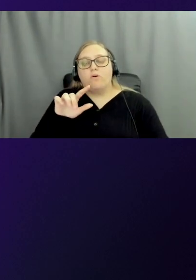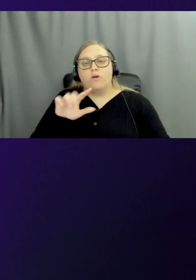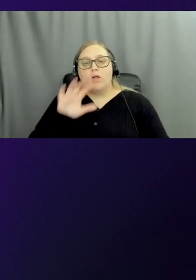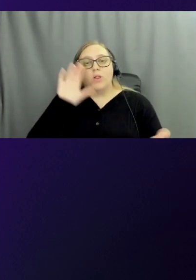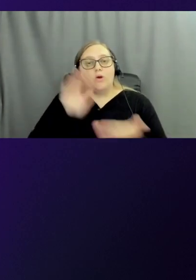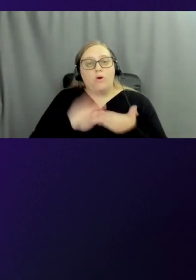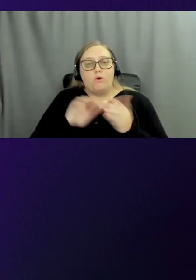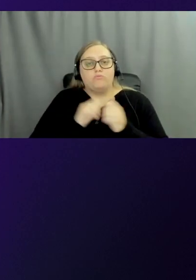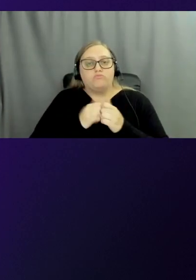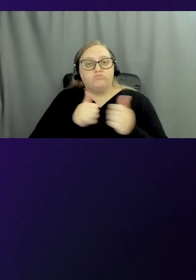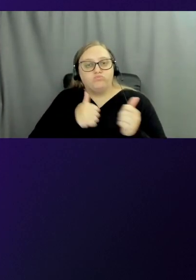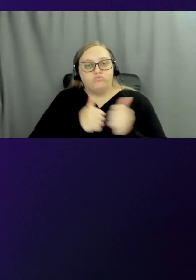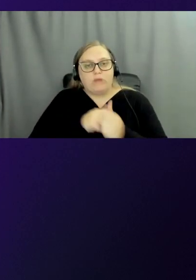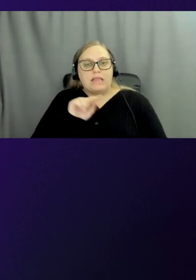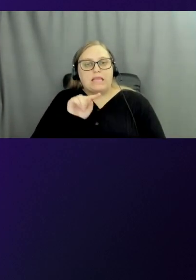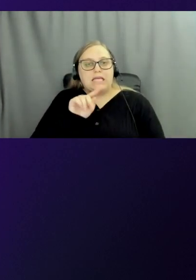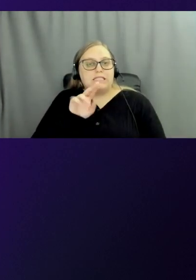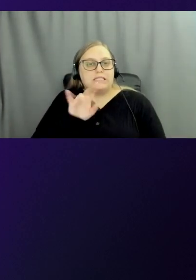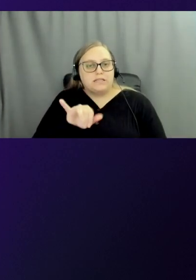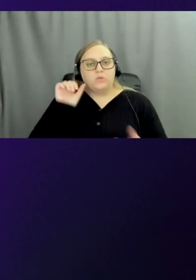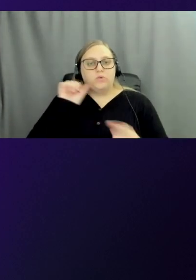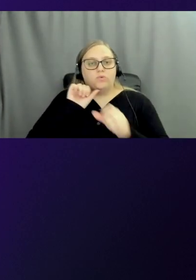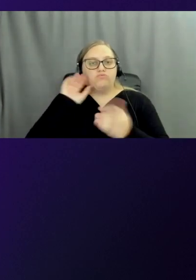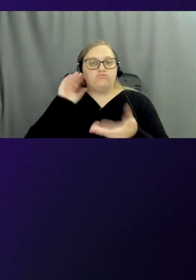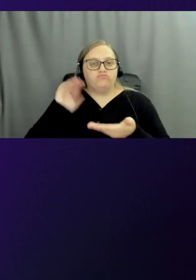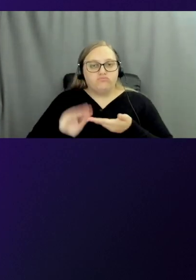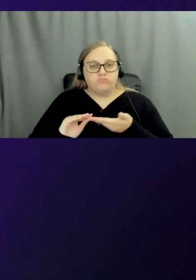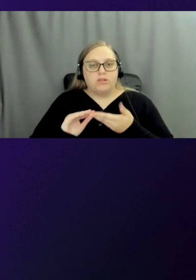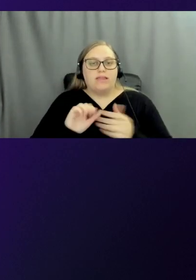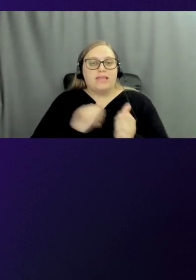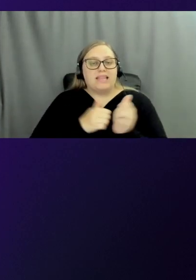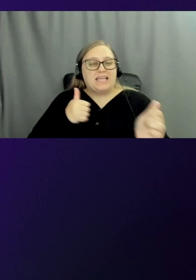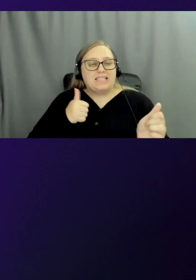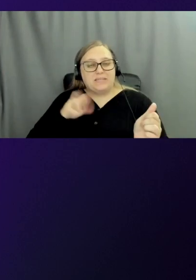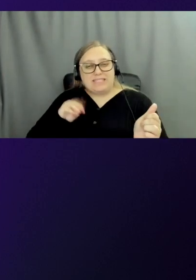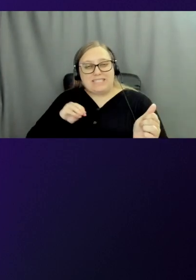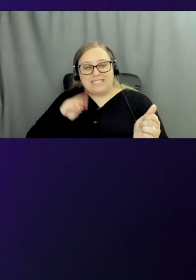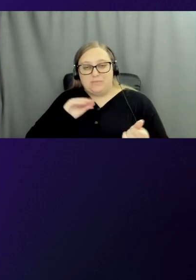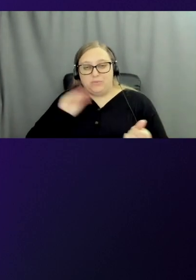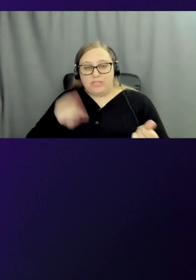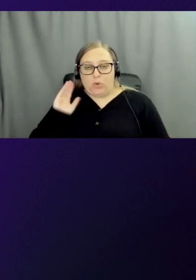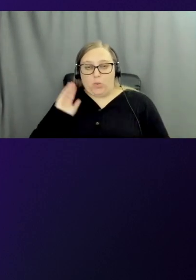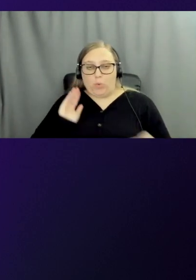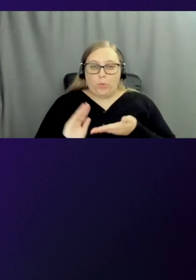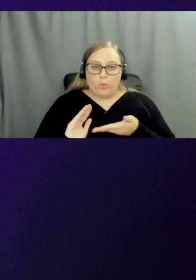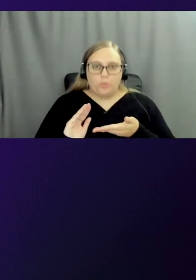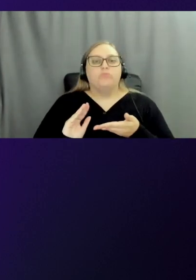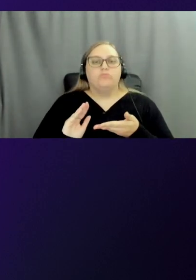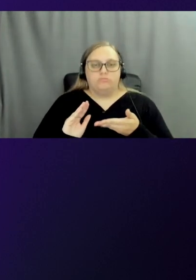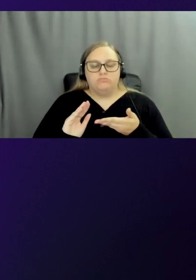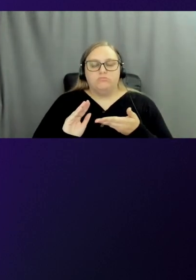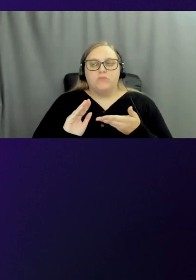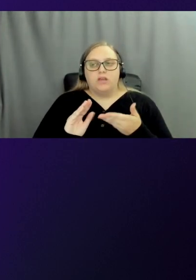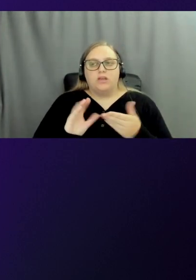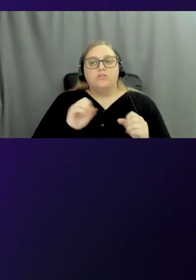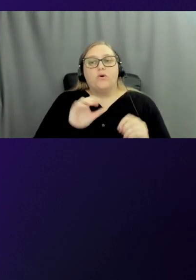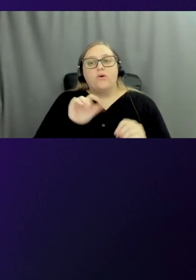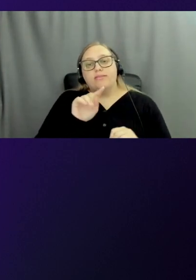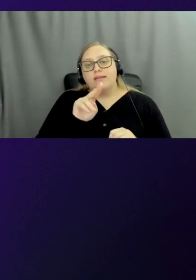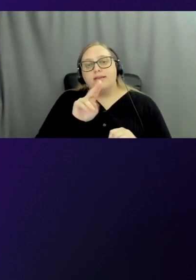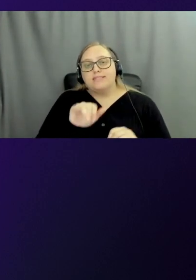performance workloads to reduce the latency by 60% and the latency variability